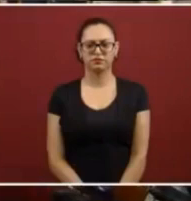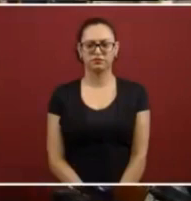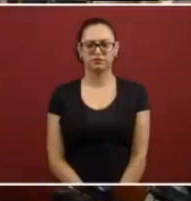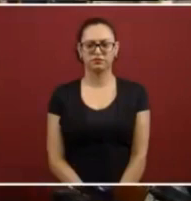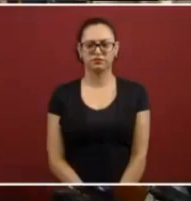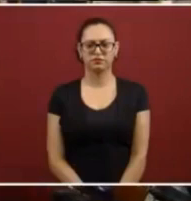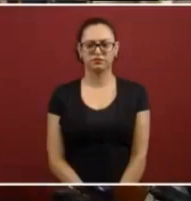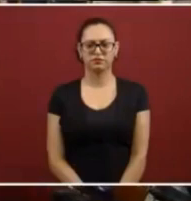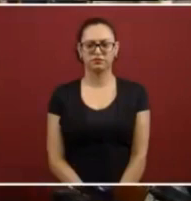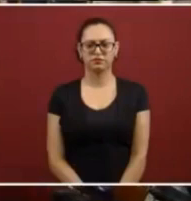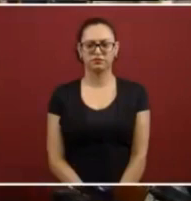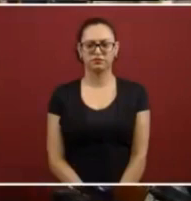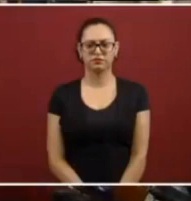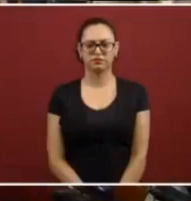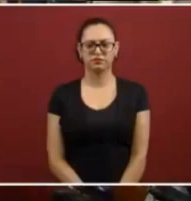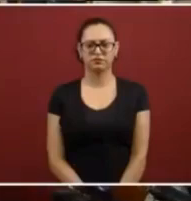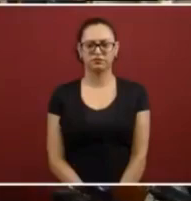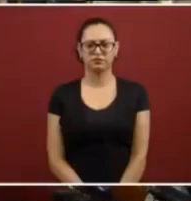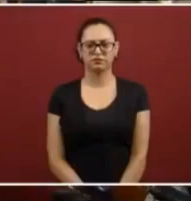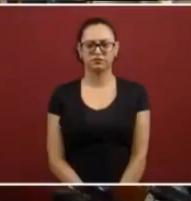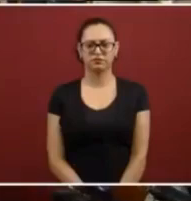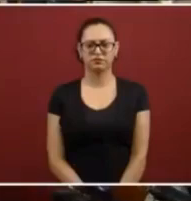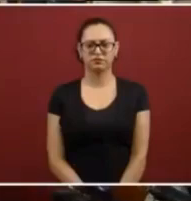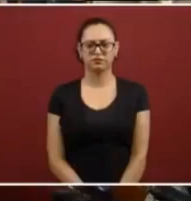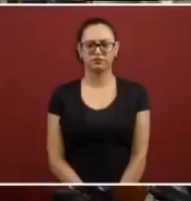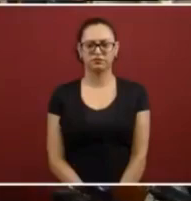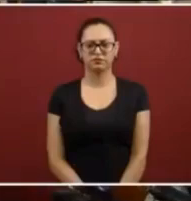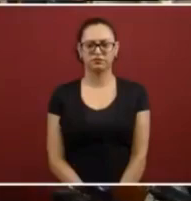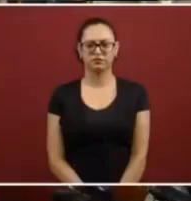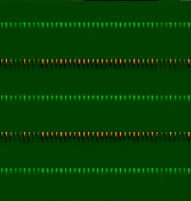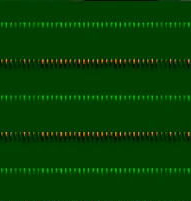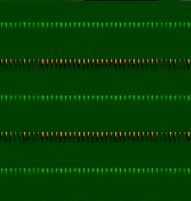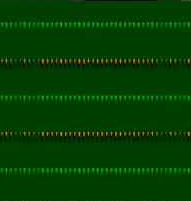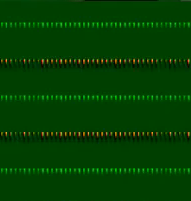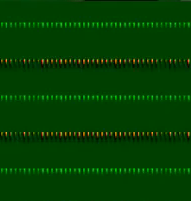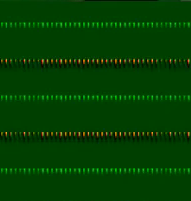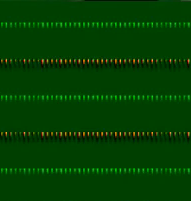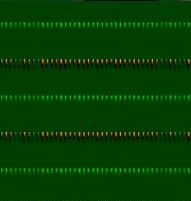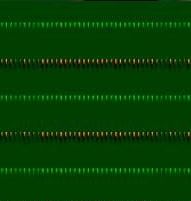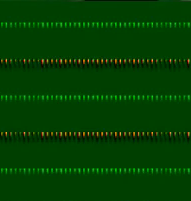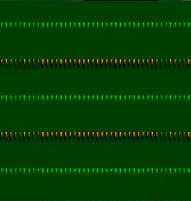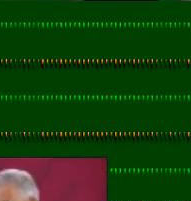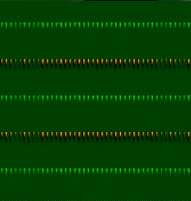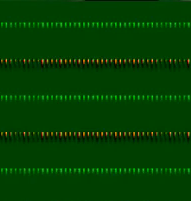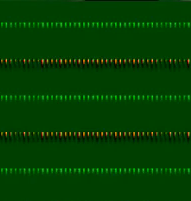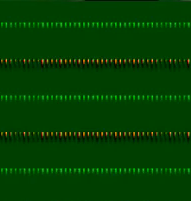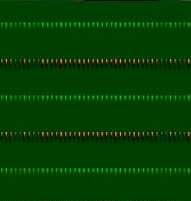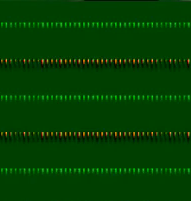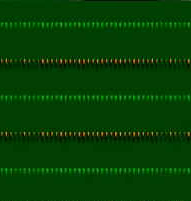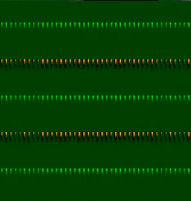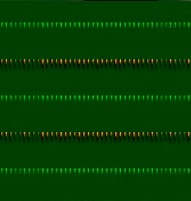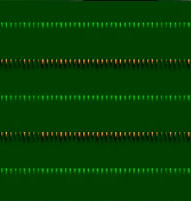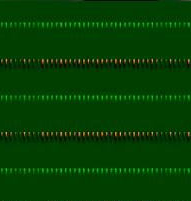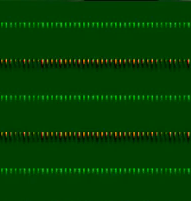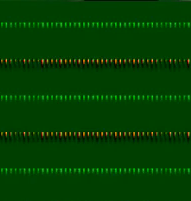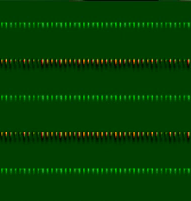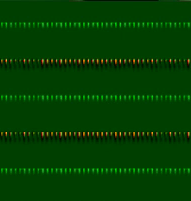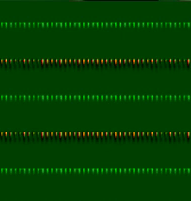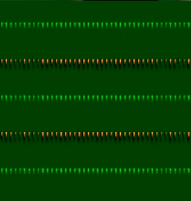recording simultaneously as he speaks in the background. So, oh boy,